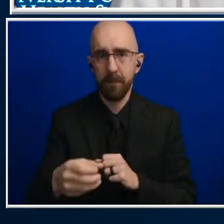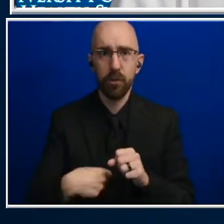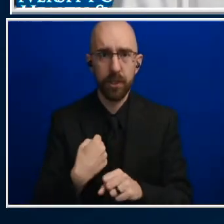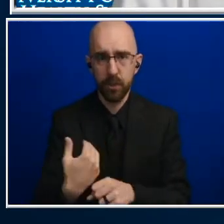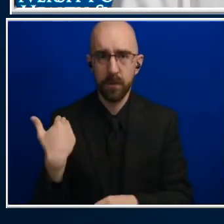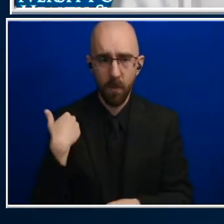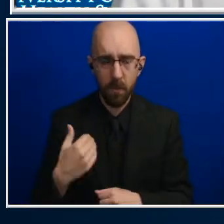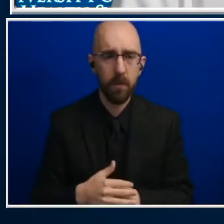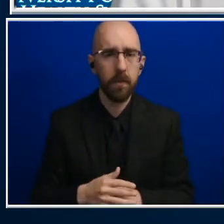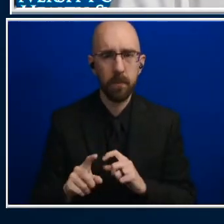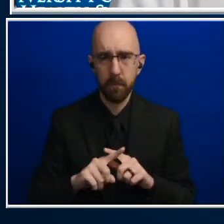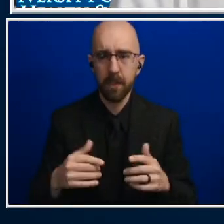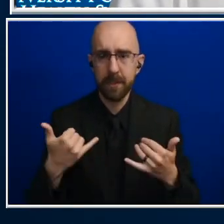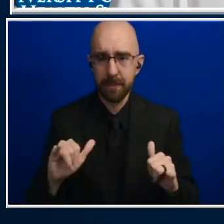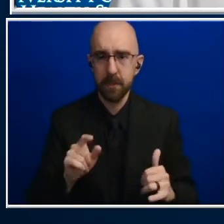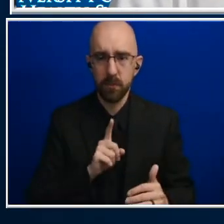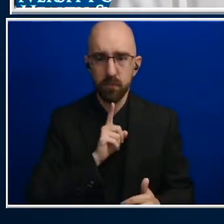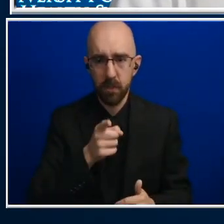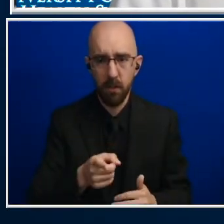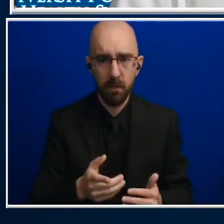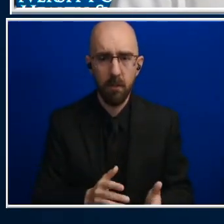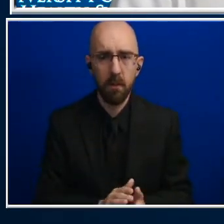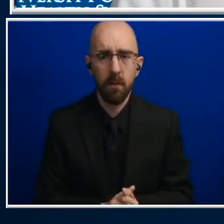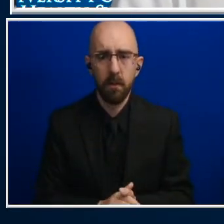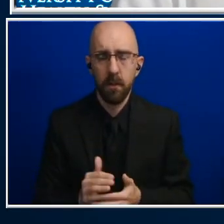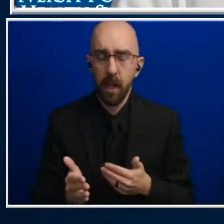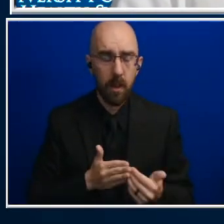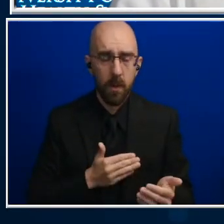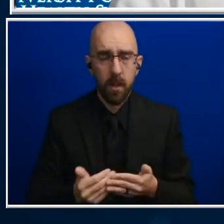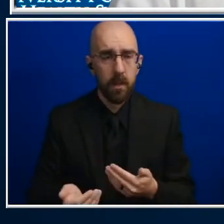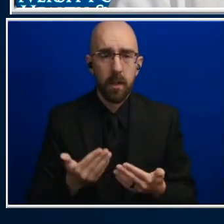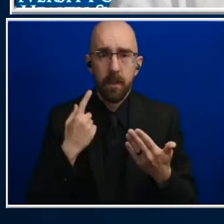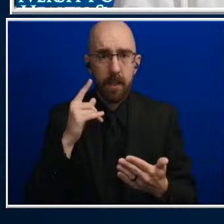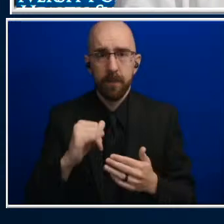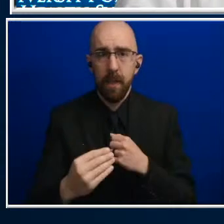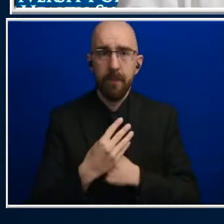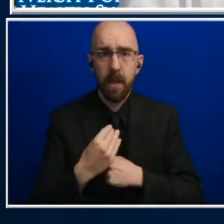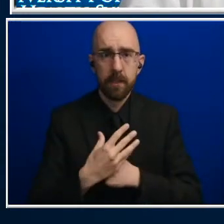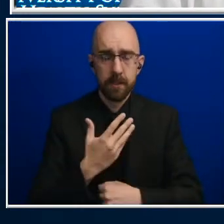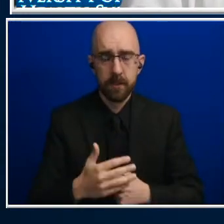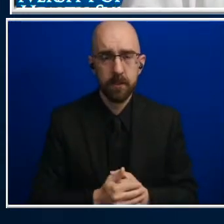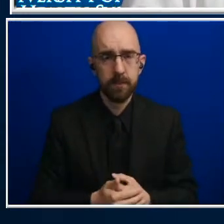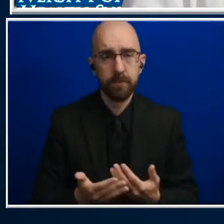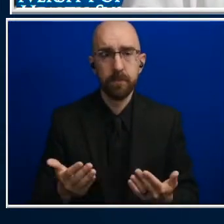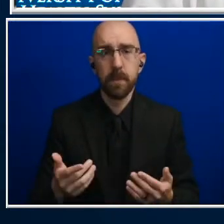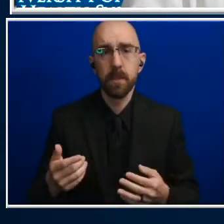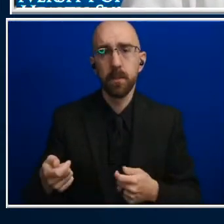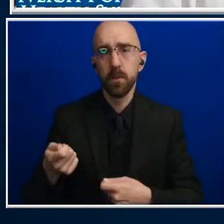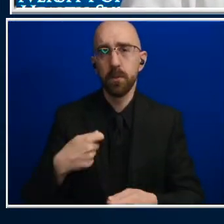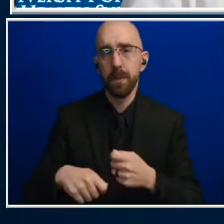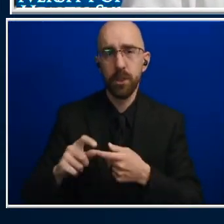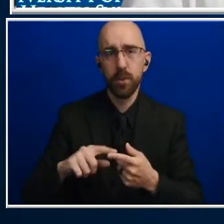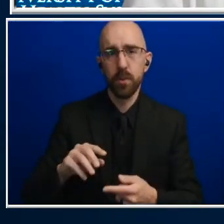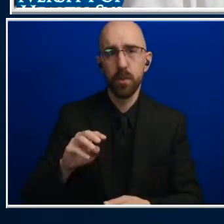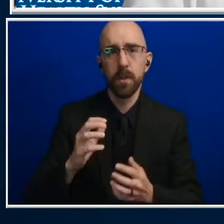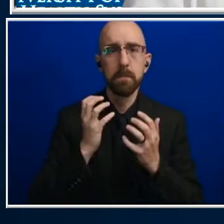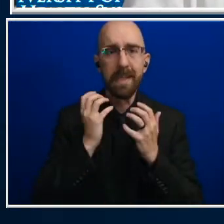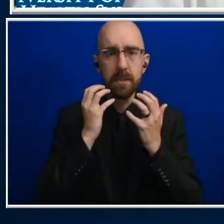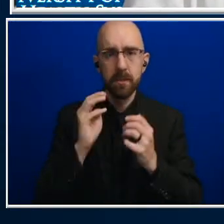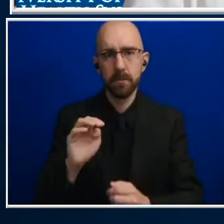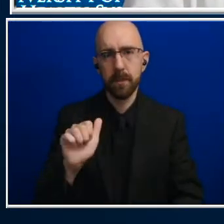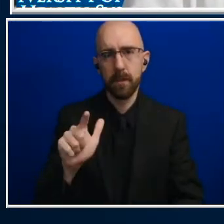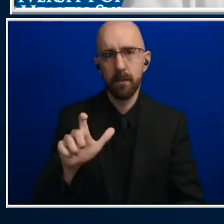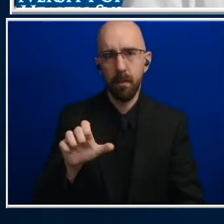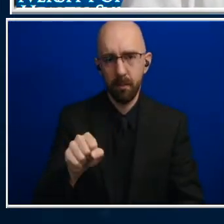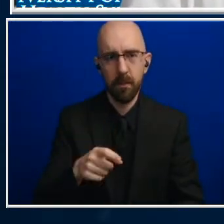real. So anyway, thanks for that advice. Absolutely. Let's switch gears to measles. You saw a new study trying to